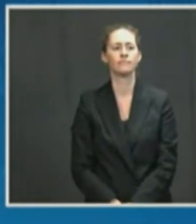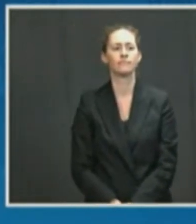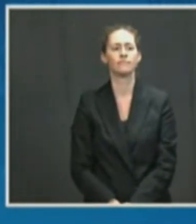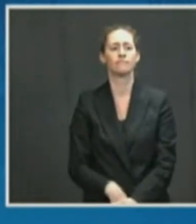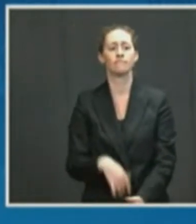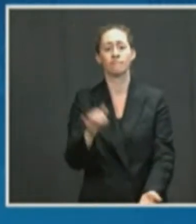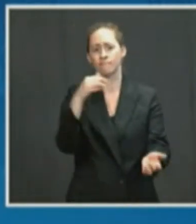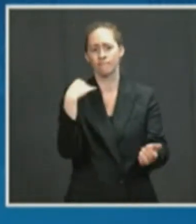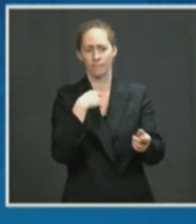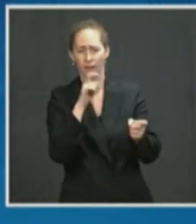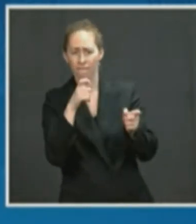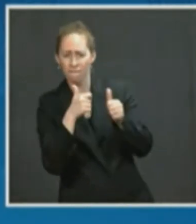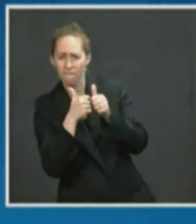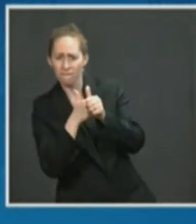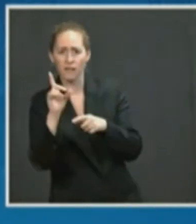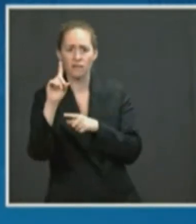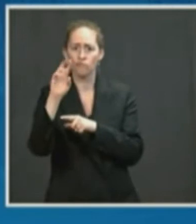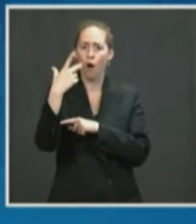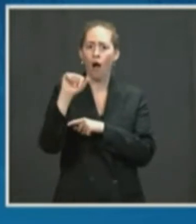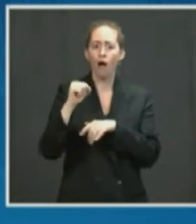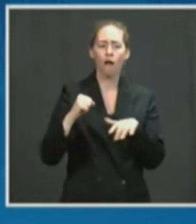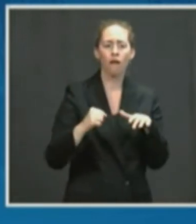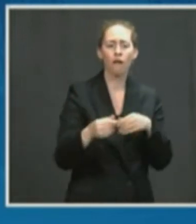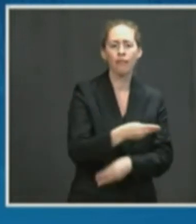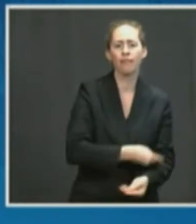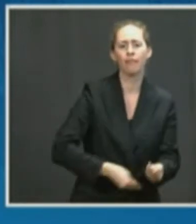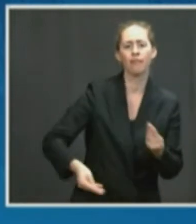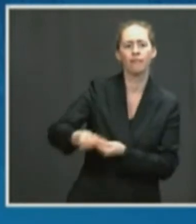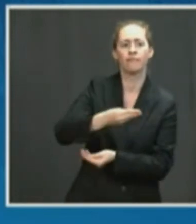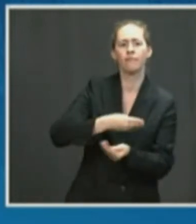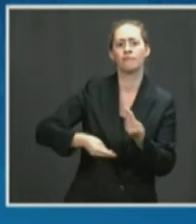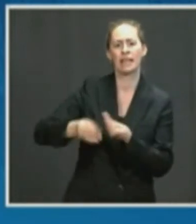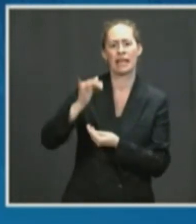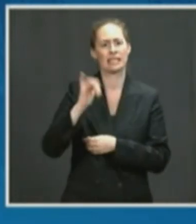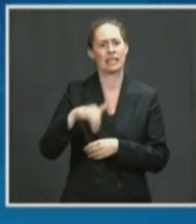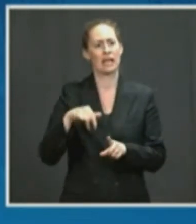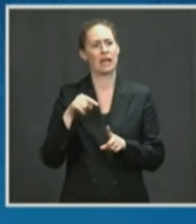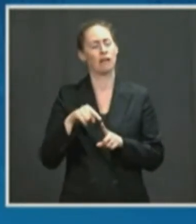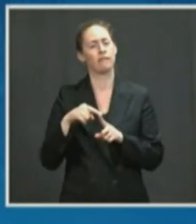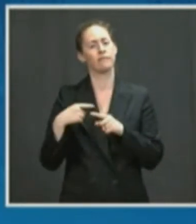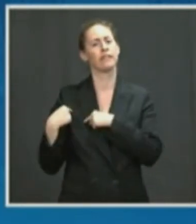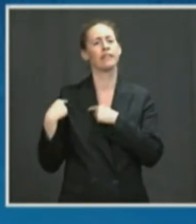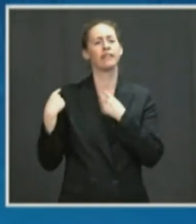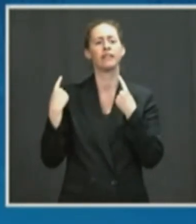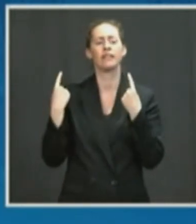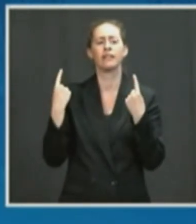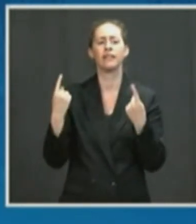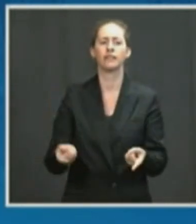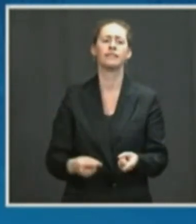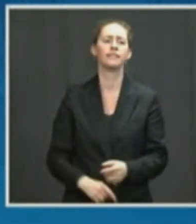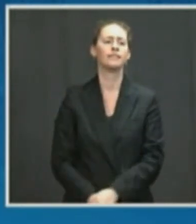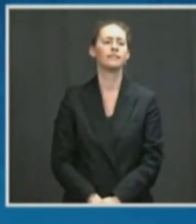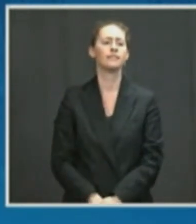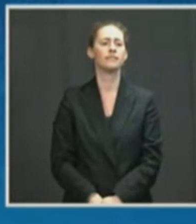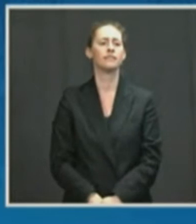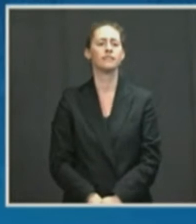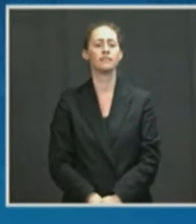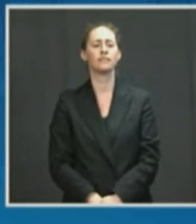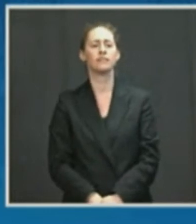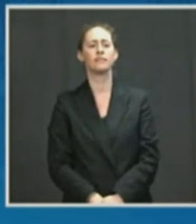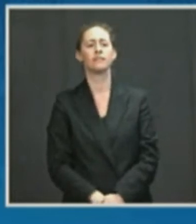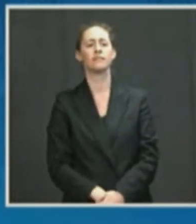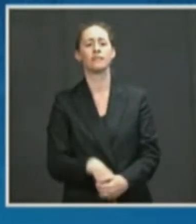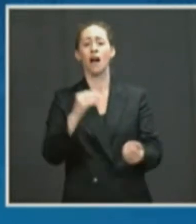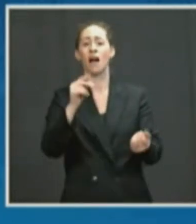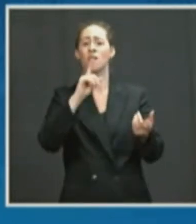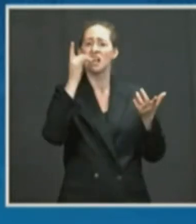corruption in this country has historically been drug trafficking. And if we want to view it that way,